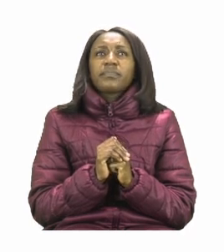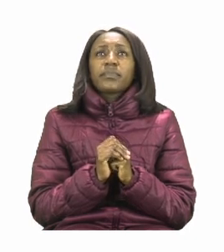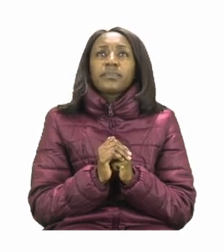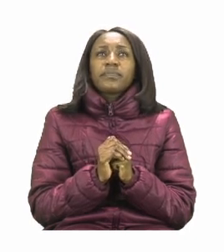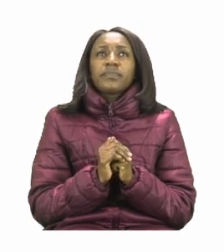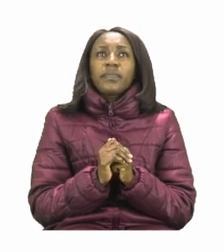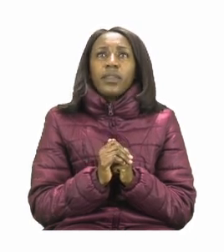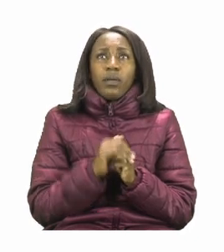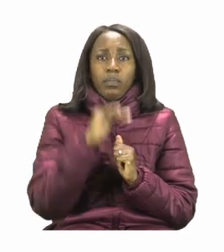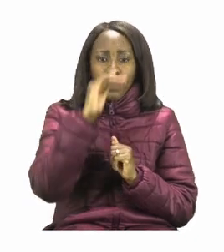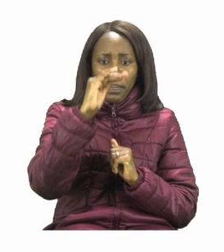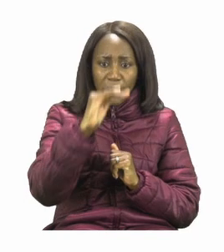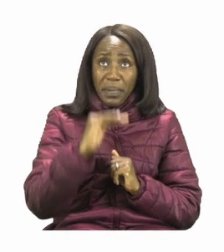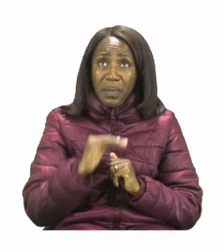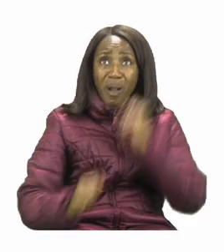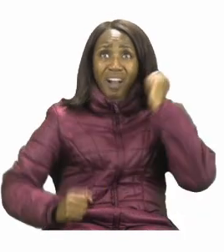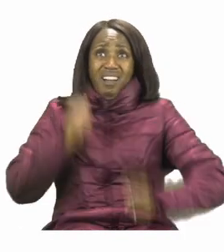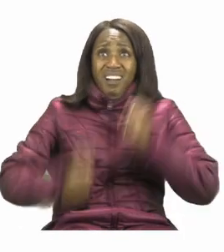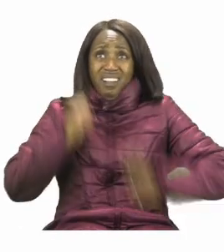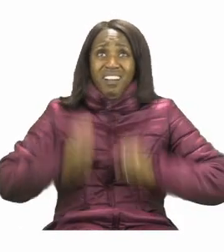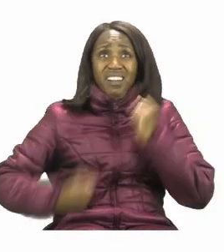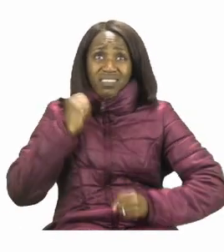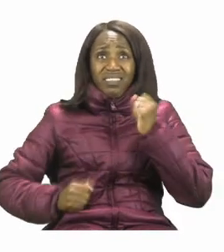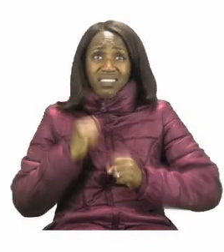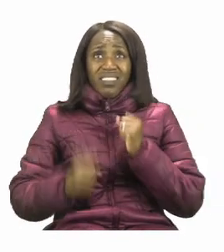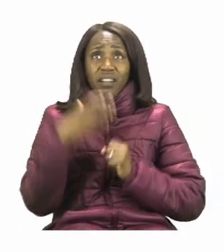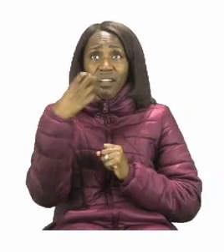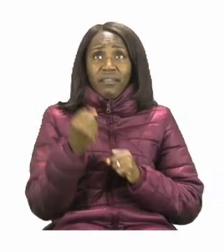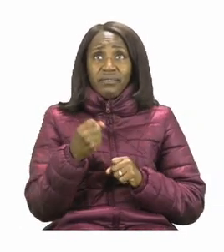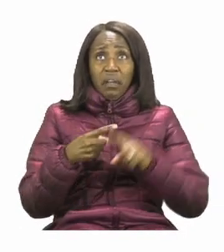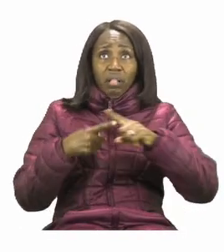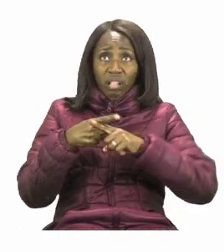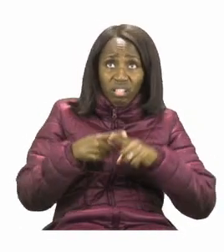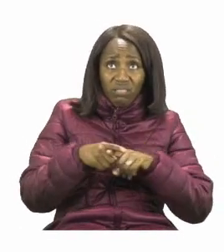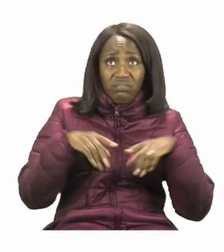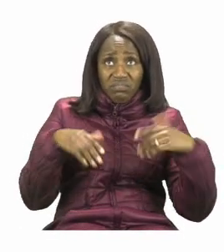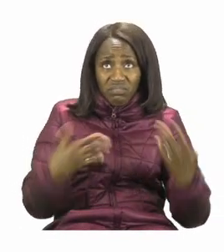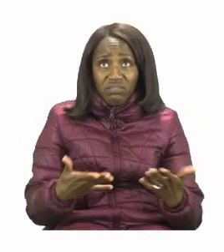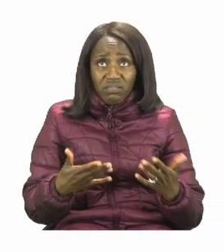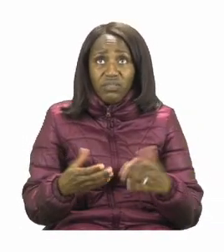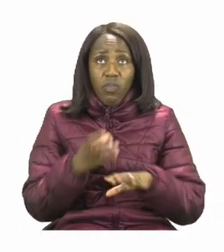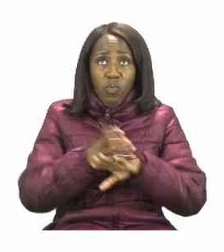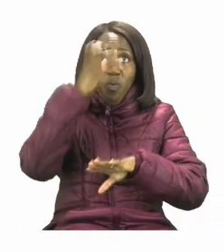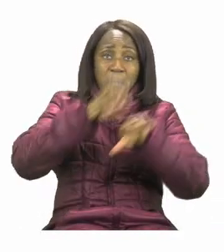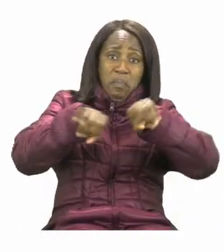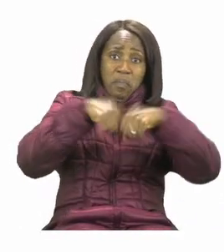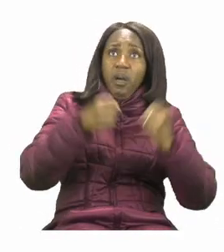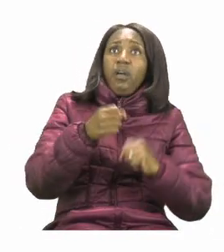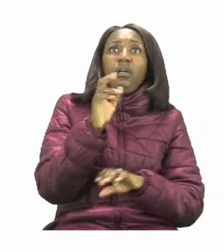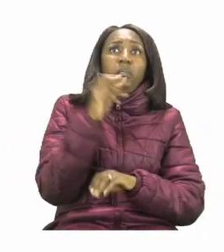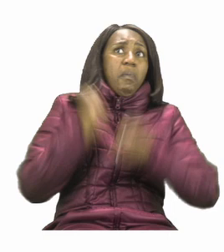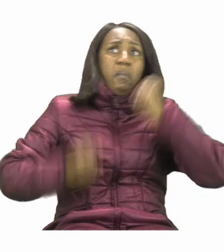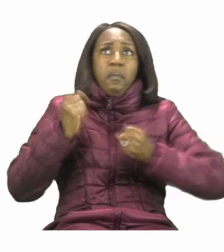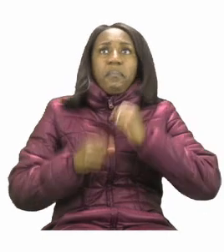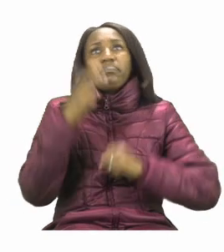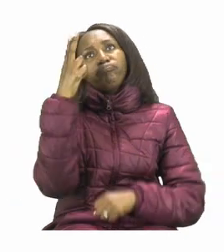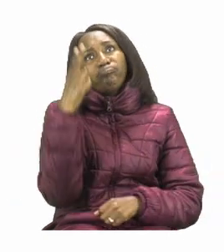Never run down the stairs with something sharp or breakable in your